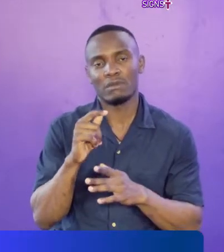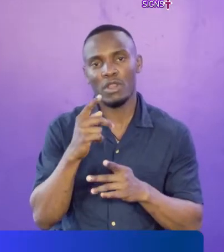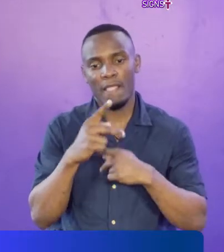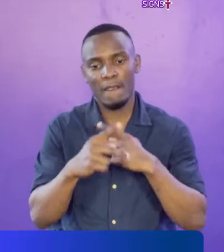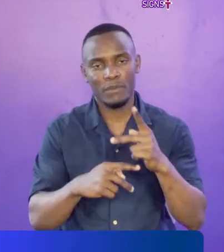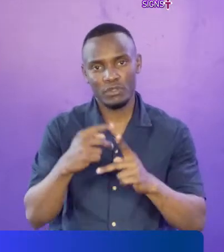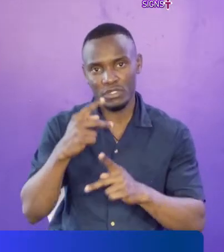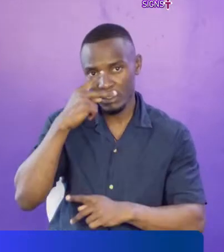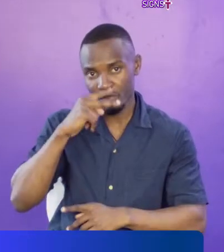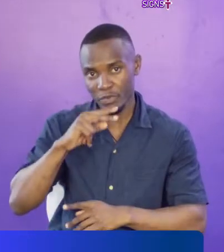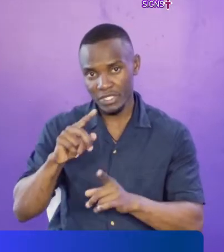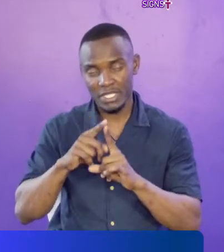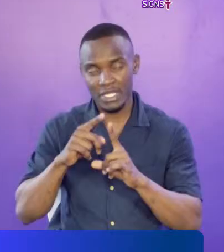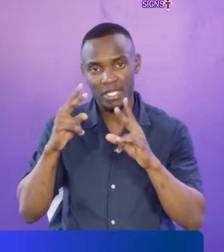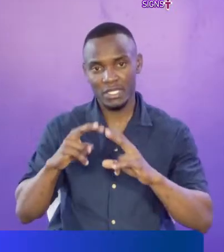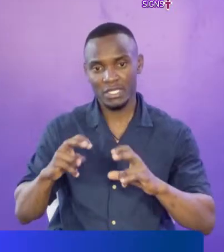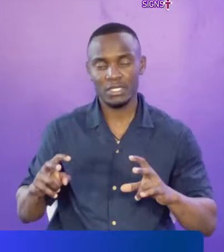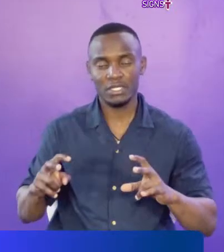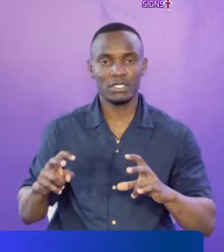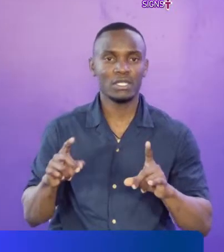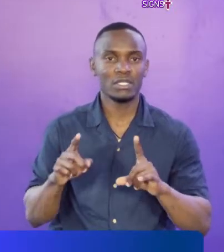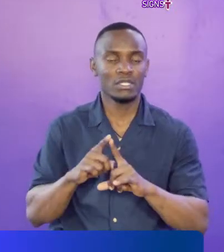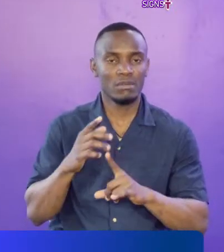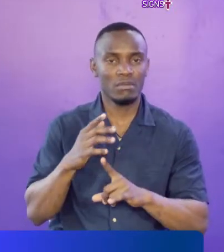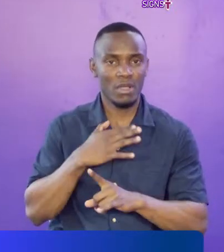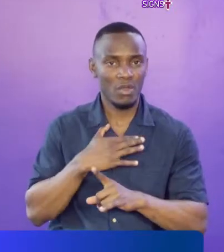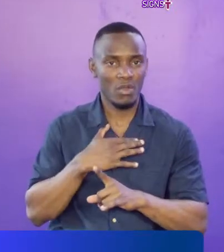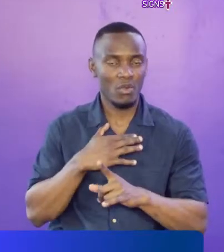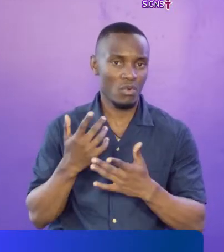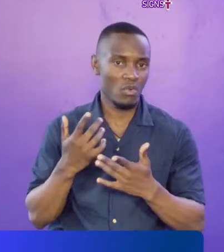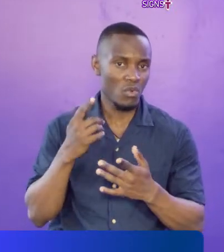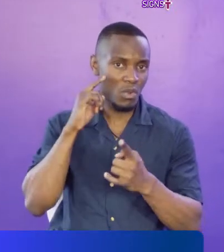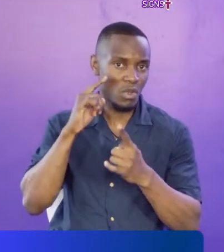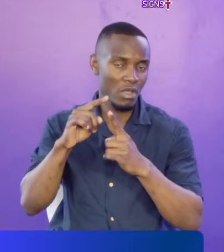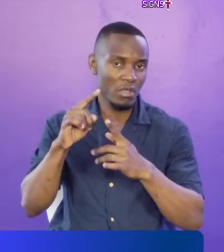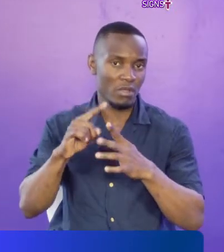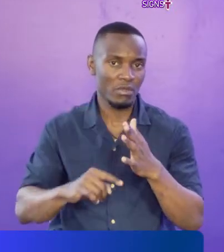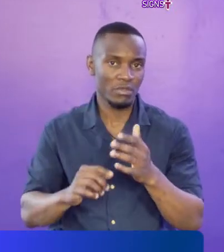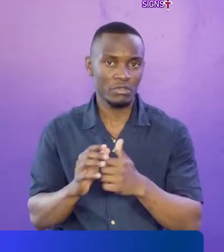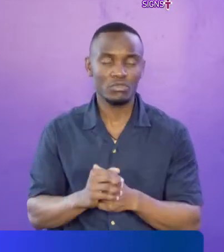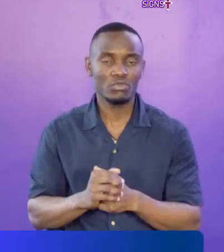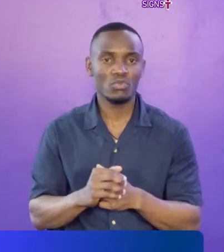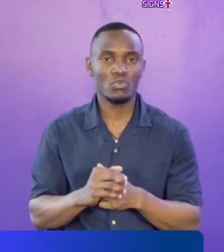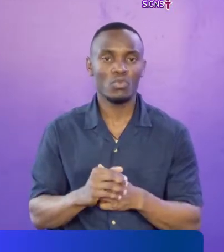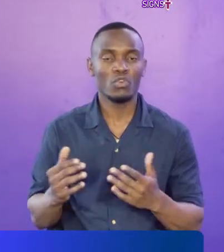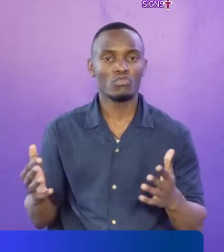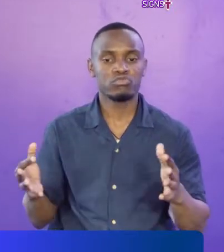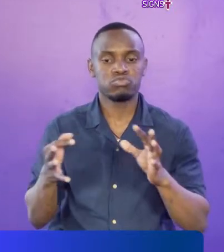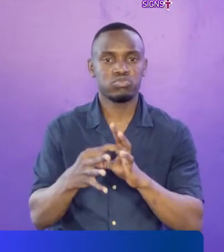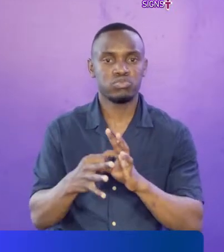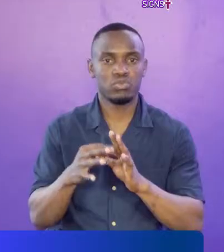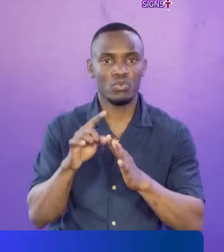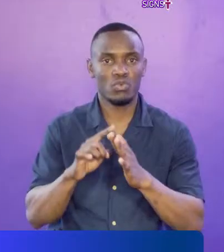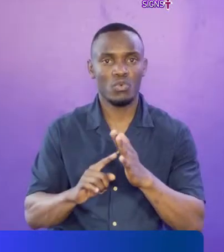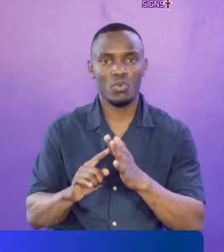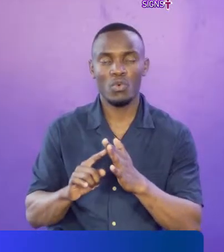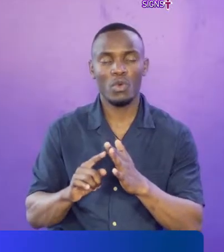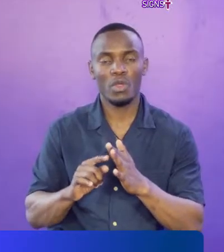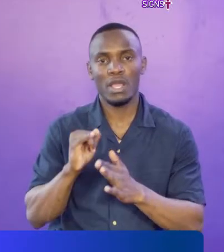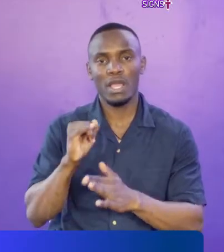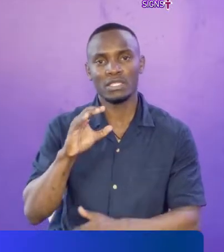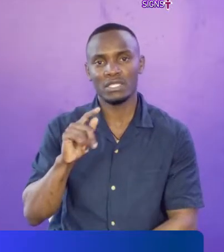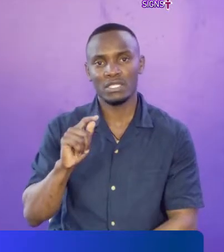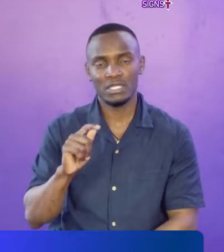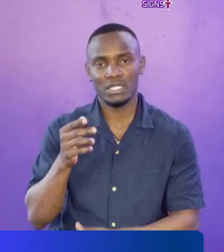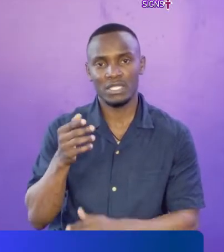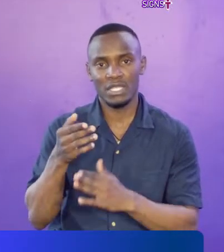guiding philosophy is to catalyze synergies for ICT development in Kenya, the region, and also within the continent. Yeah. Yeah.